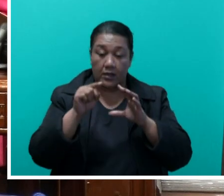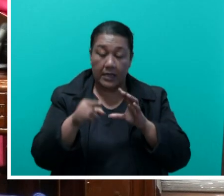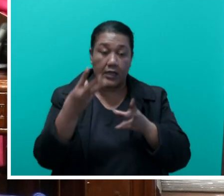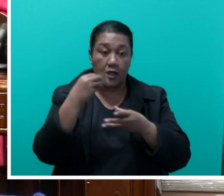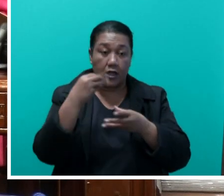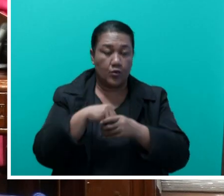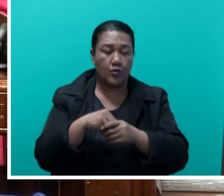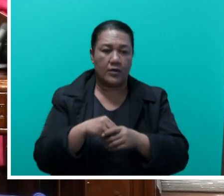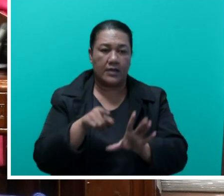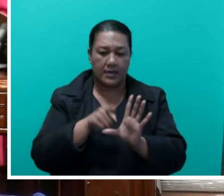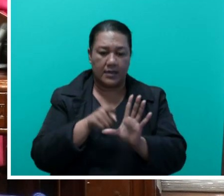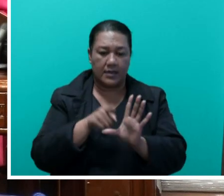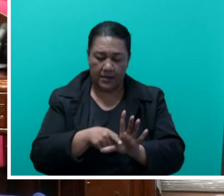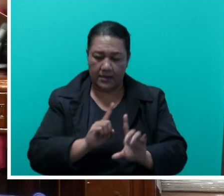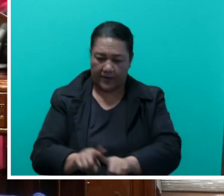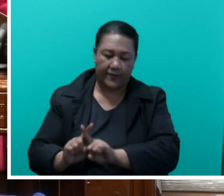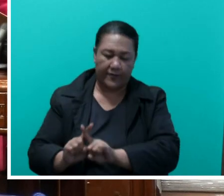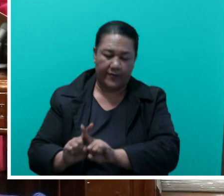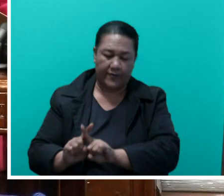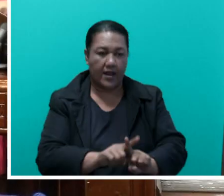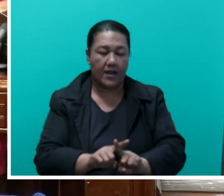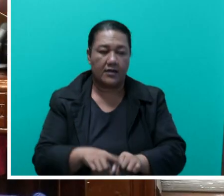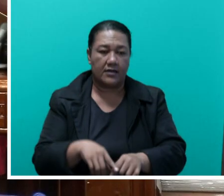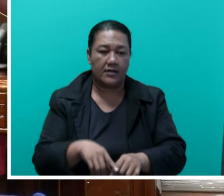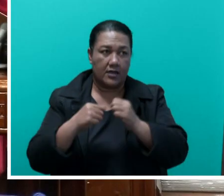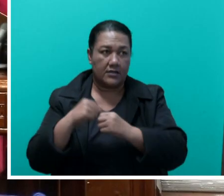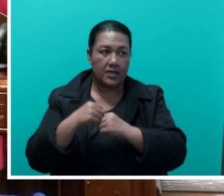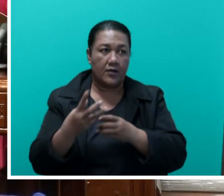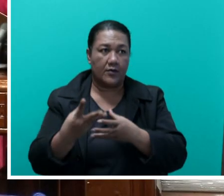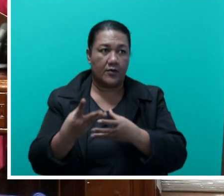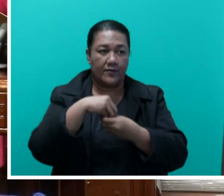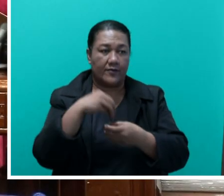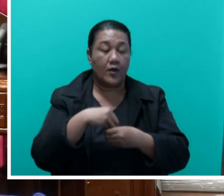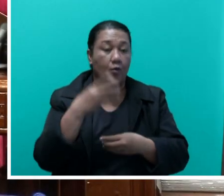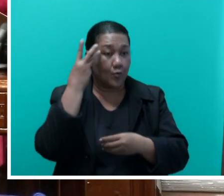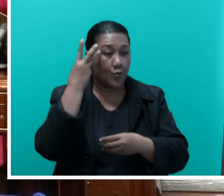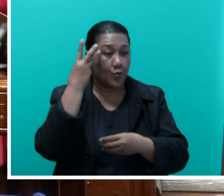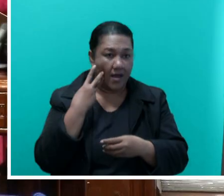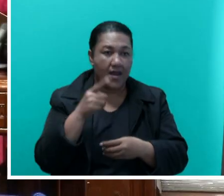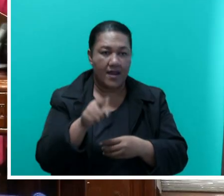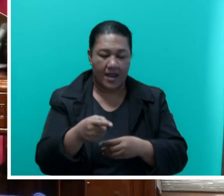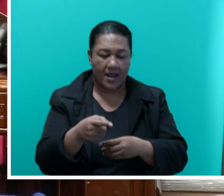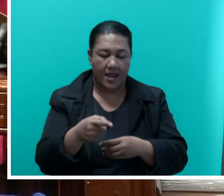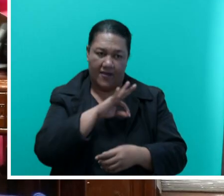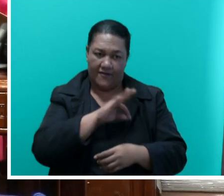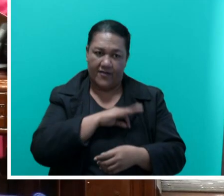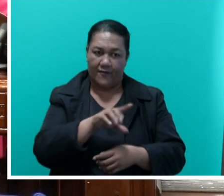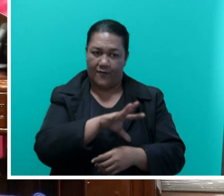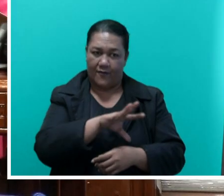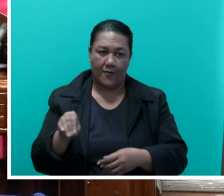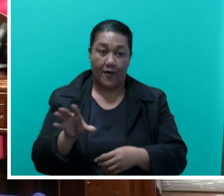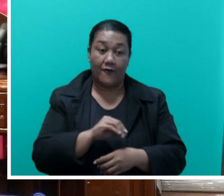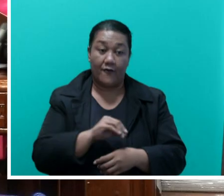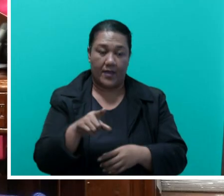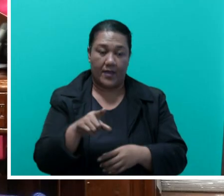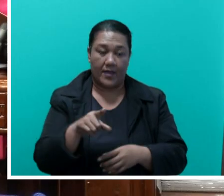infrastructure. We expect that at least 60,000 Fijians, particularly women, will benefit from the new jobs. That